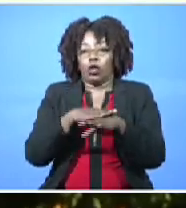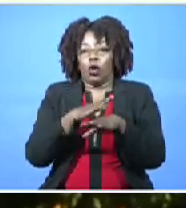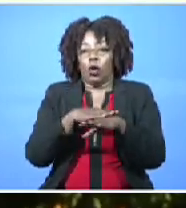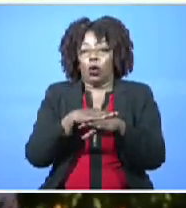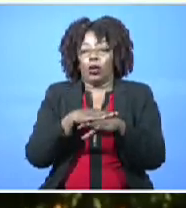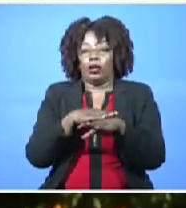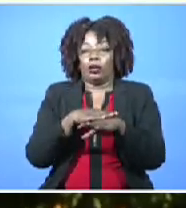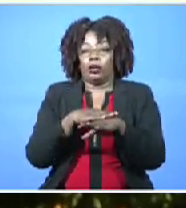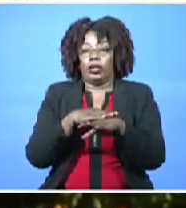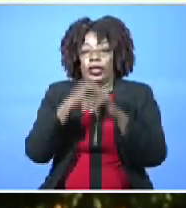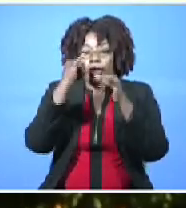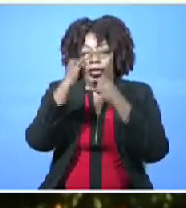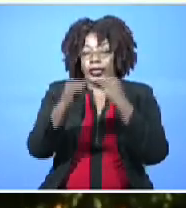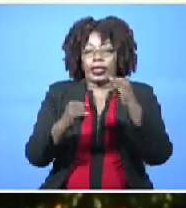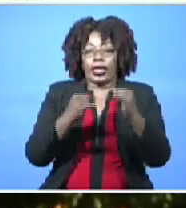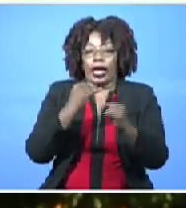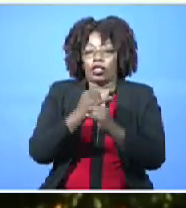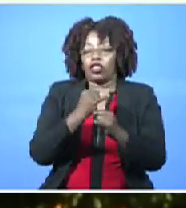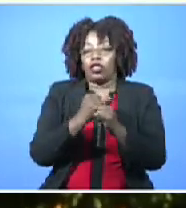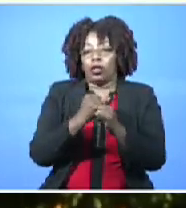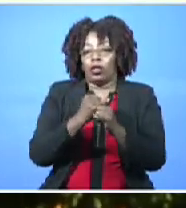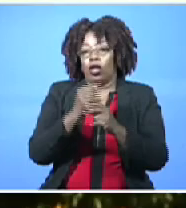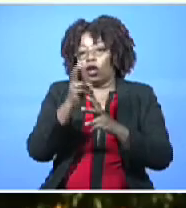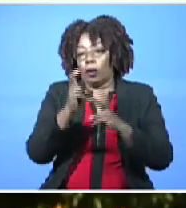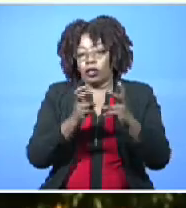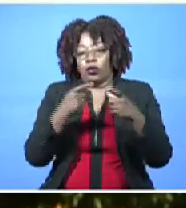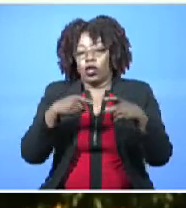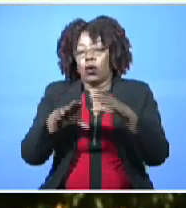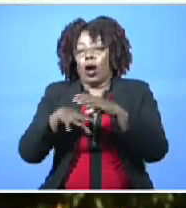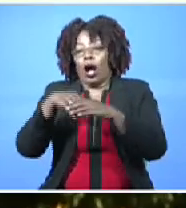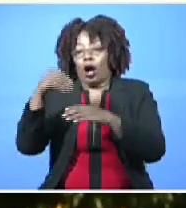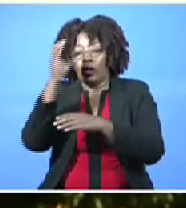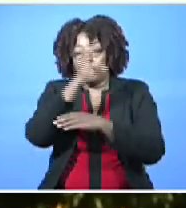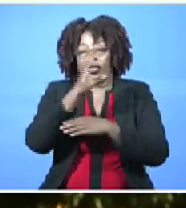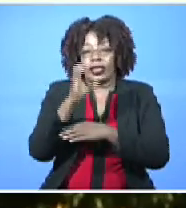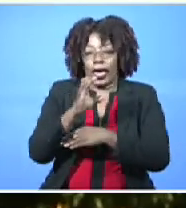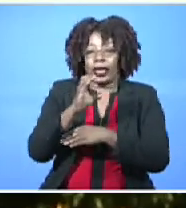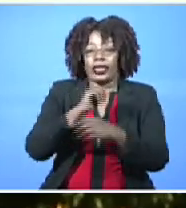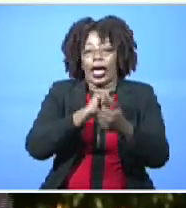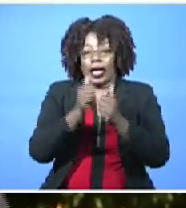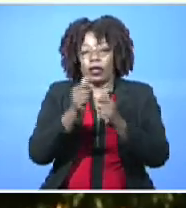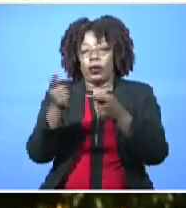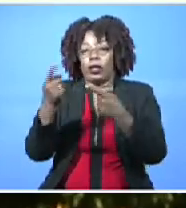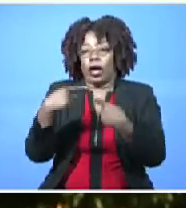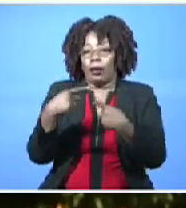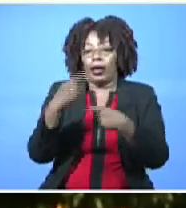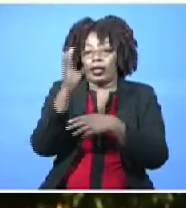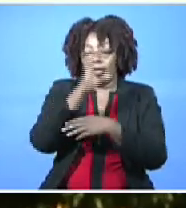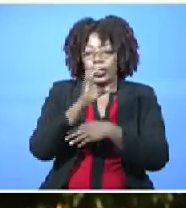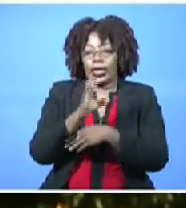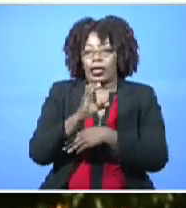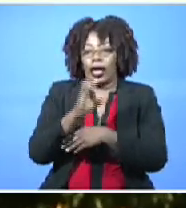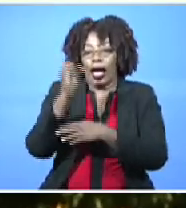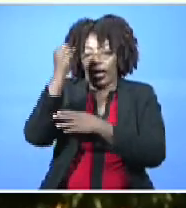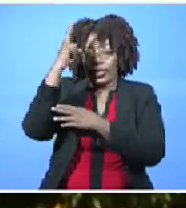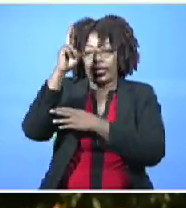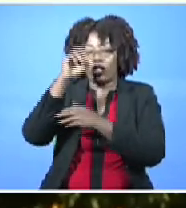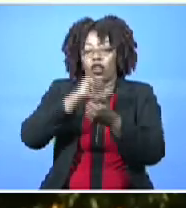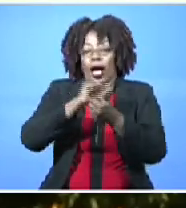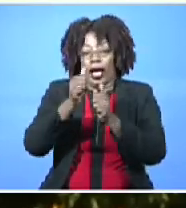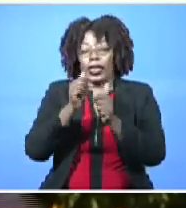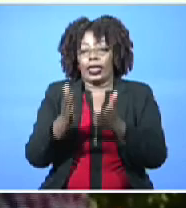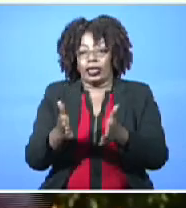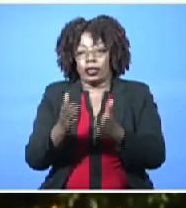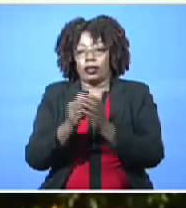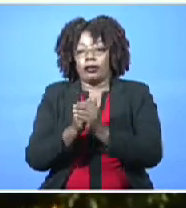we have international competitions. We definitely go out and we seek our elite athletes, and we seek our senior athletes.